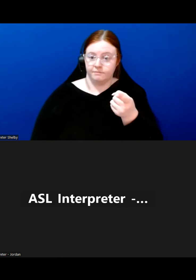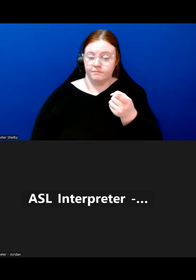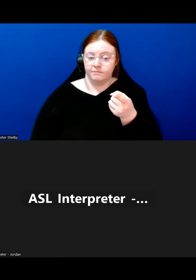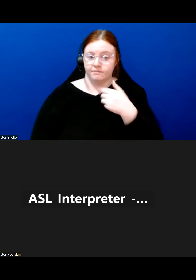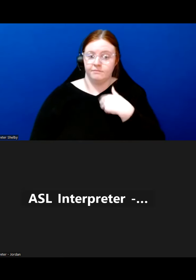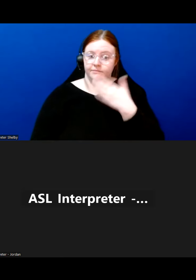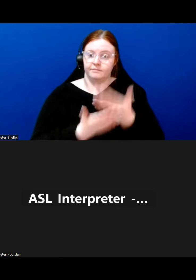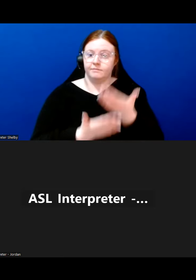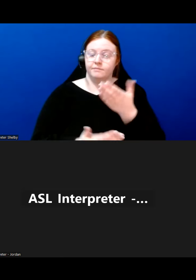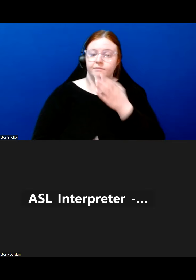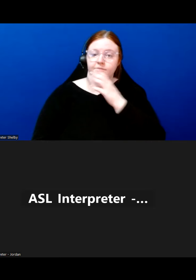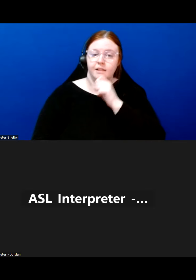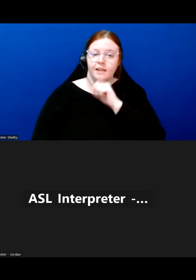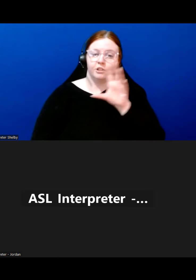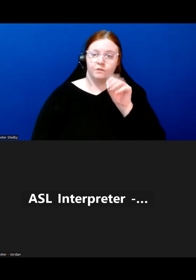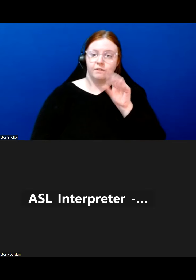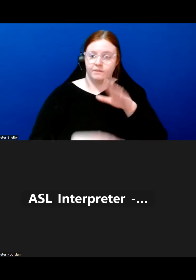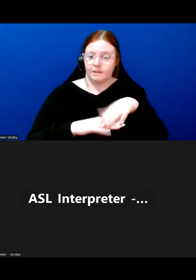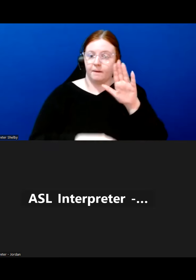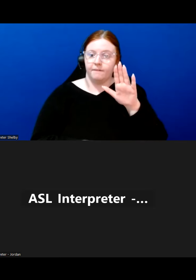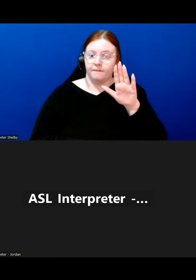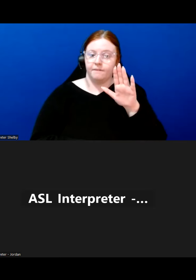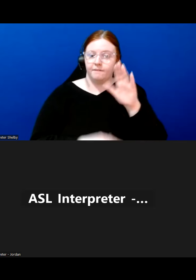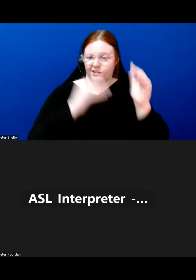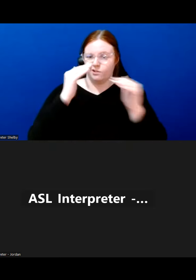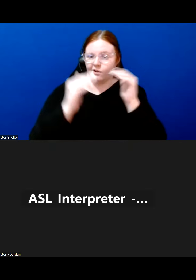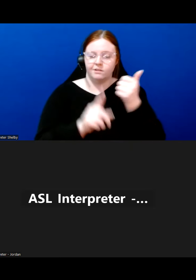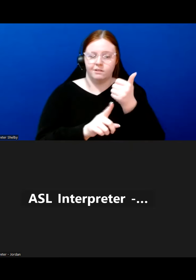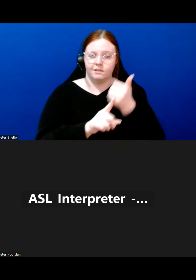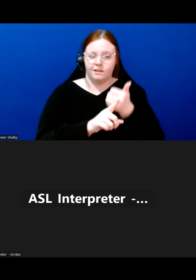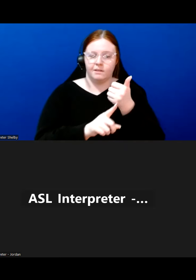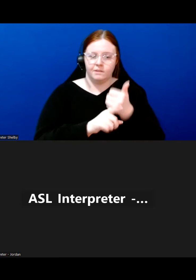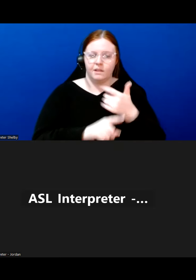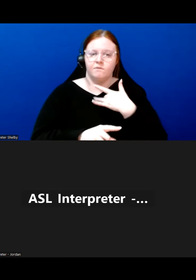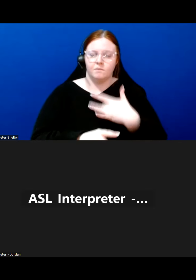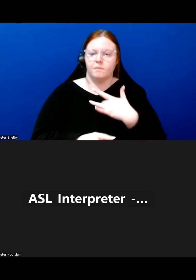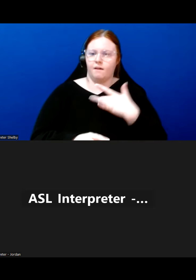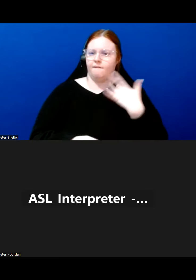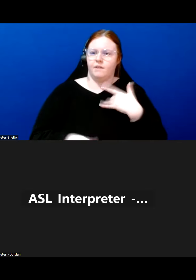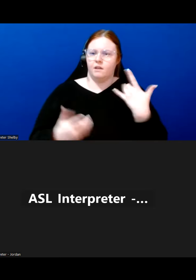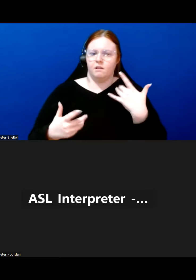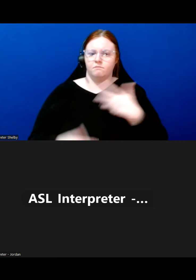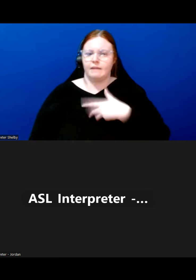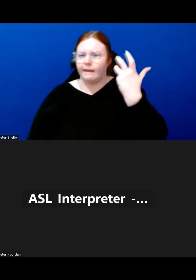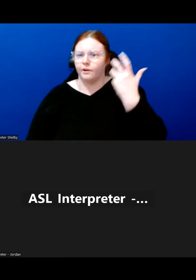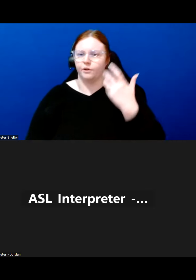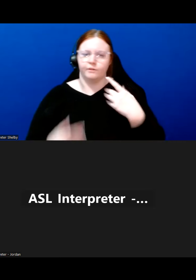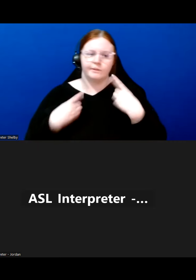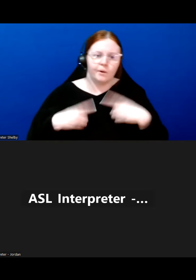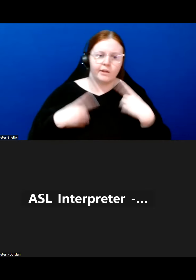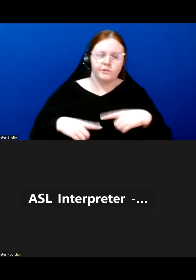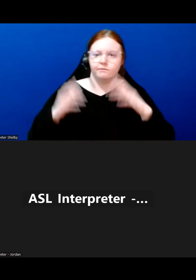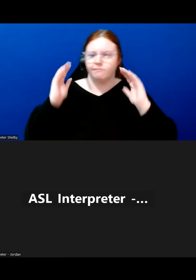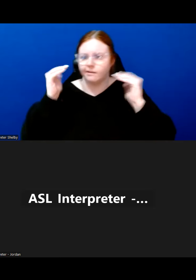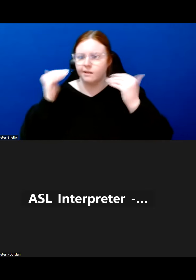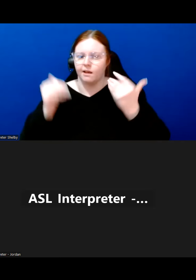adults 50 and older are more likely to report anger, depression, anxiety and